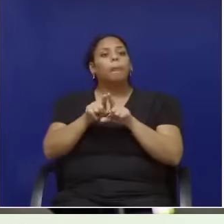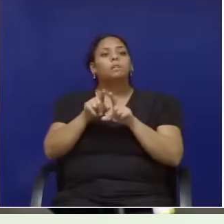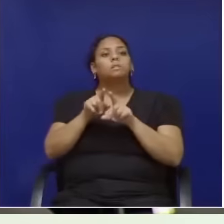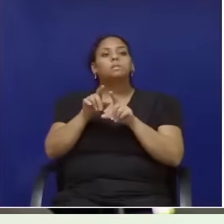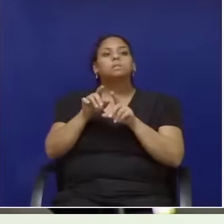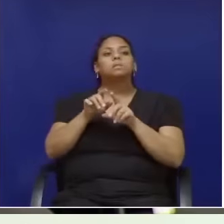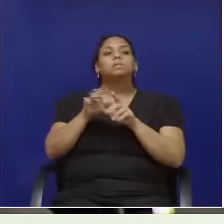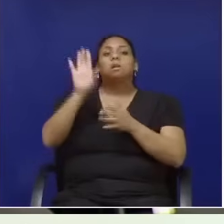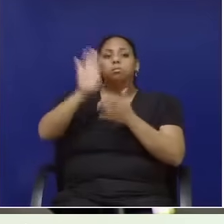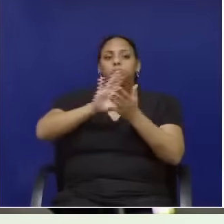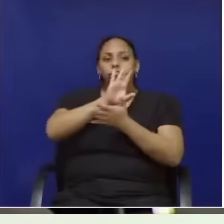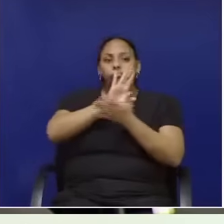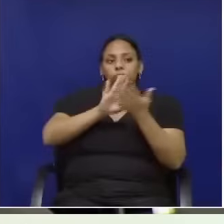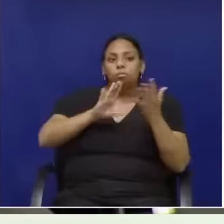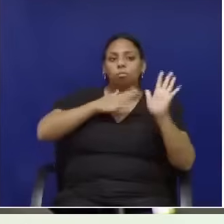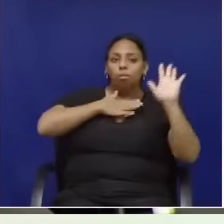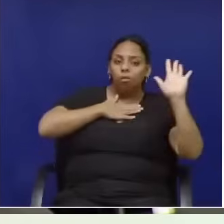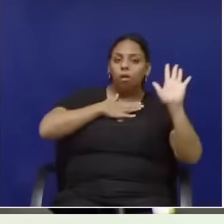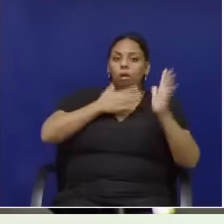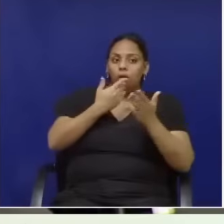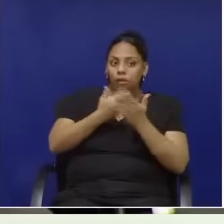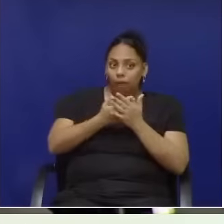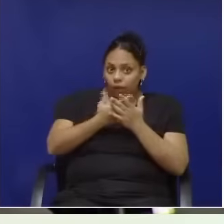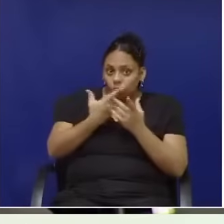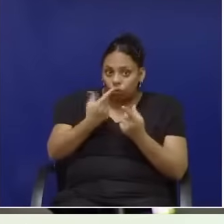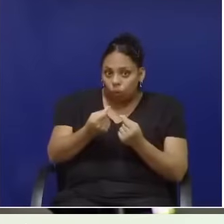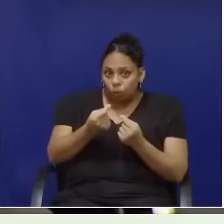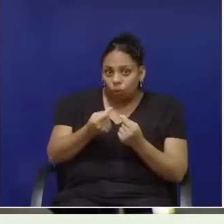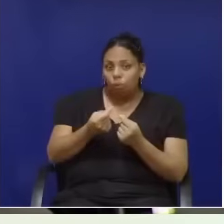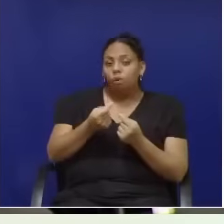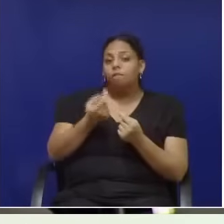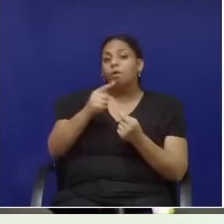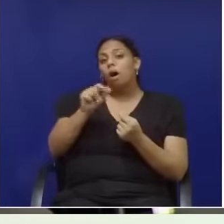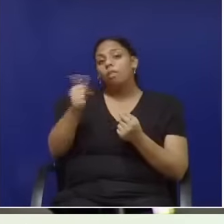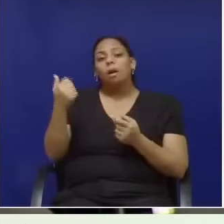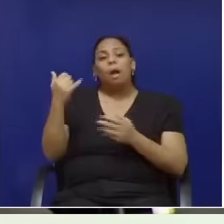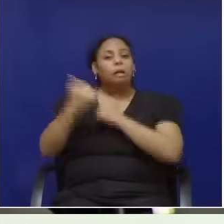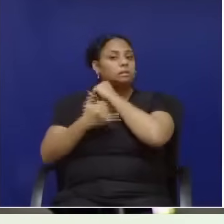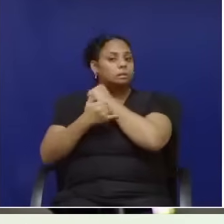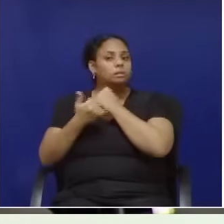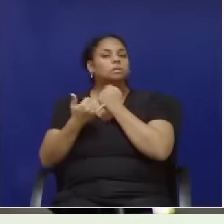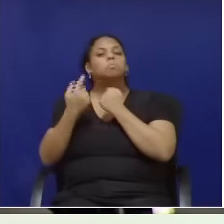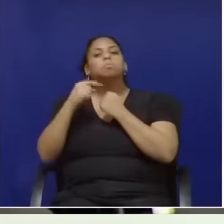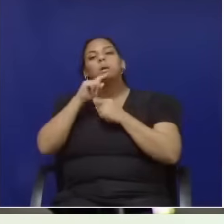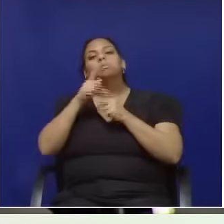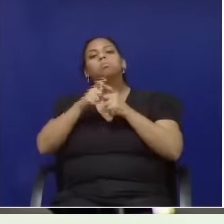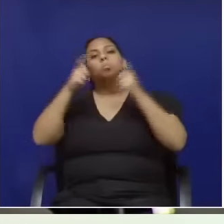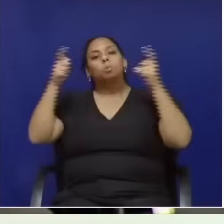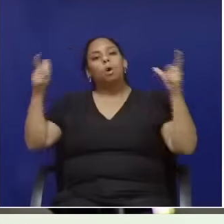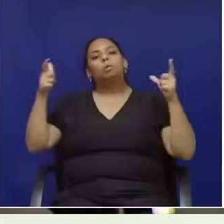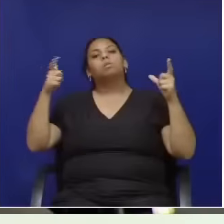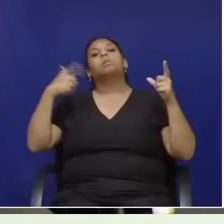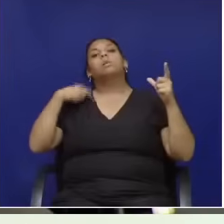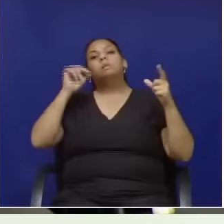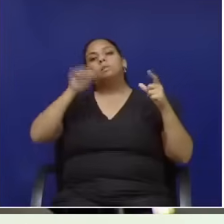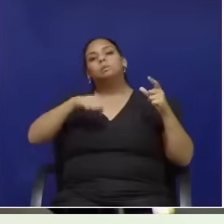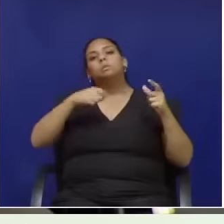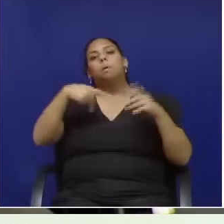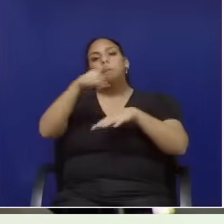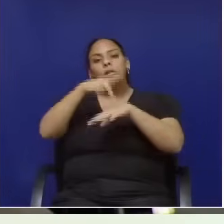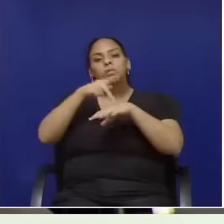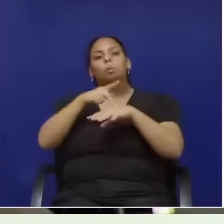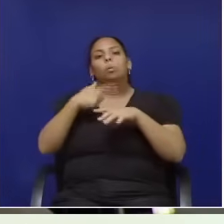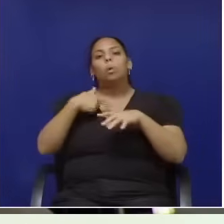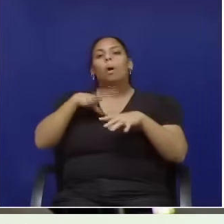we'll take forward and explore as part of our broader digital transformation initiative. But indeed, it is in keeping with the principle we are trying to